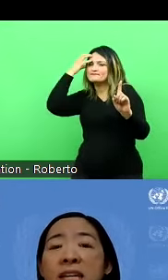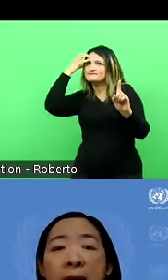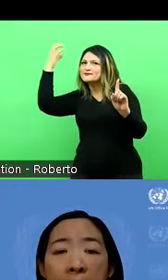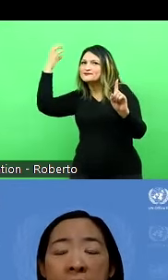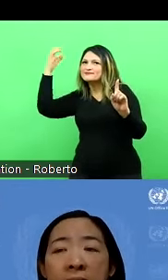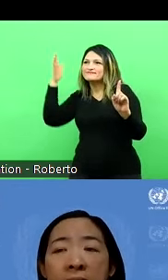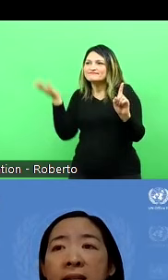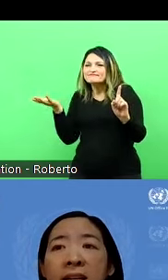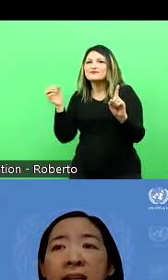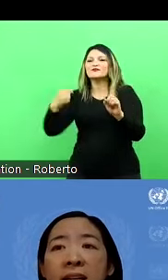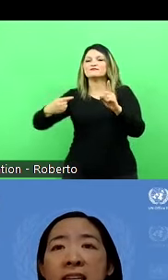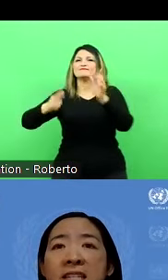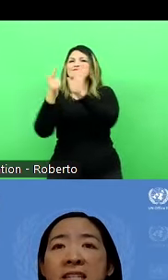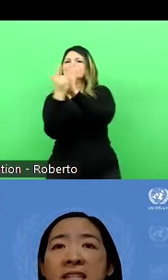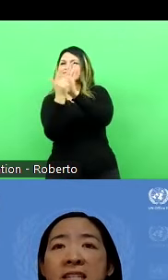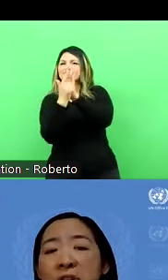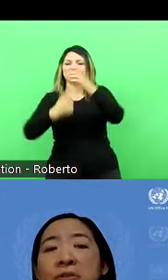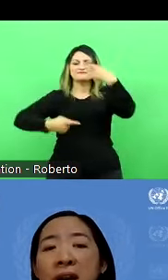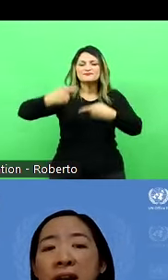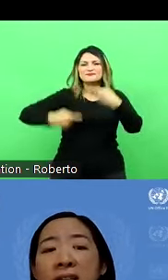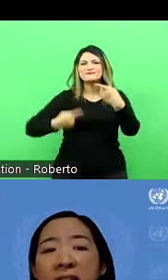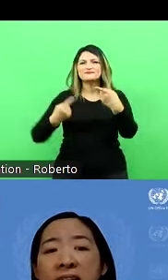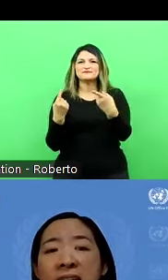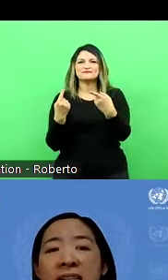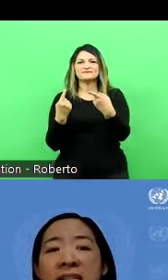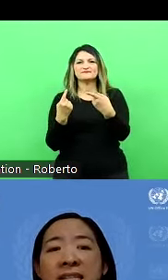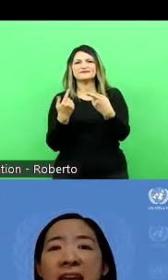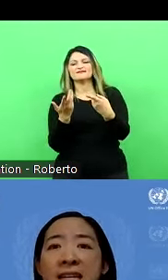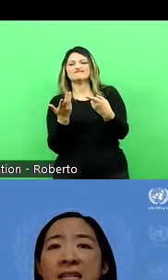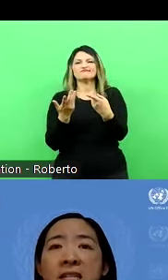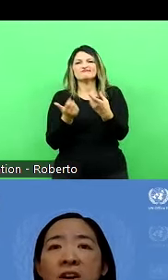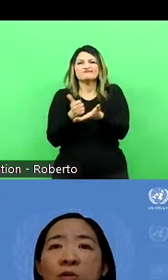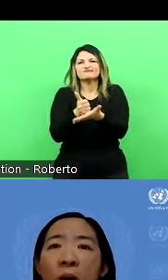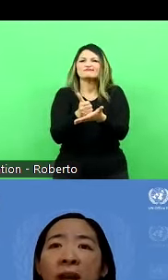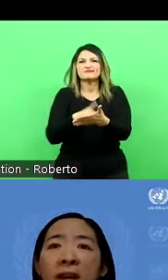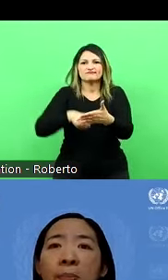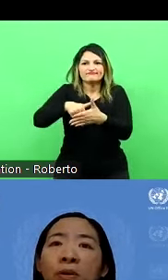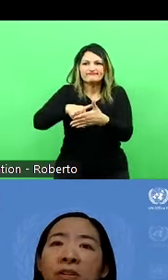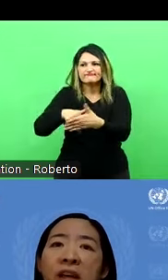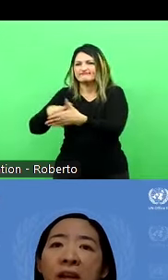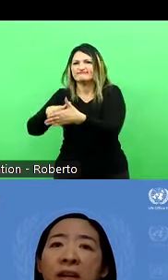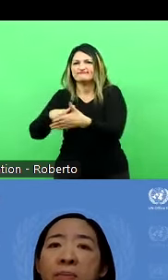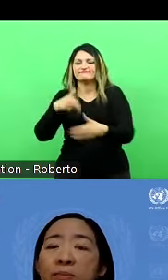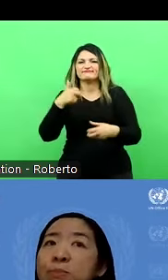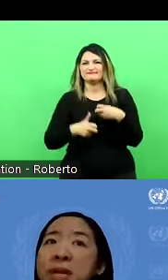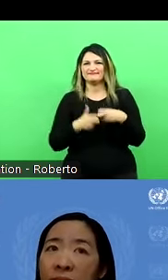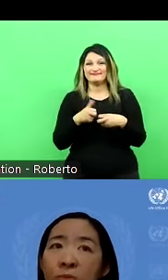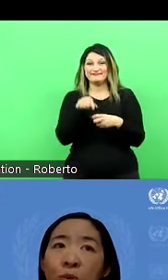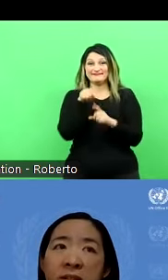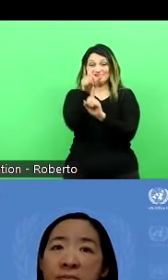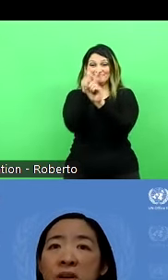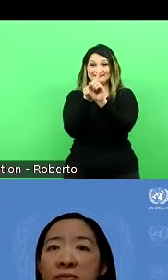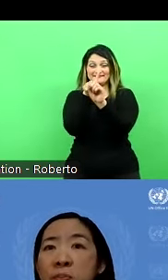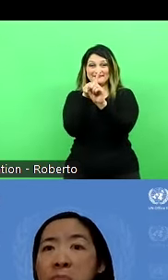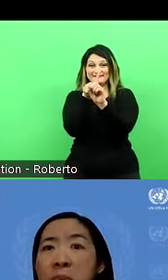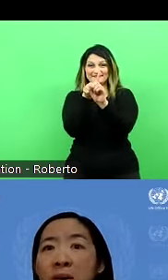things happen, this is when disability is created. This is the status of when a person being with some